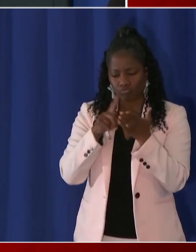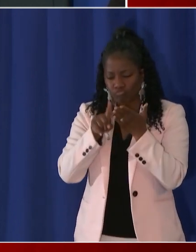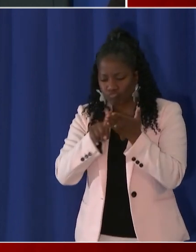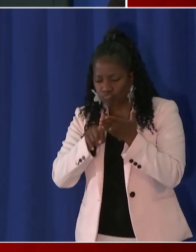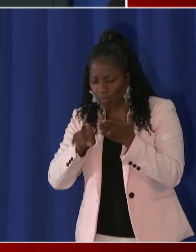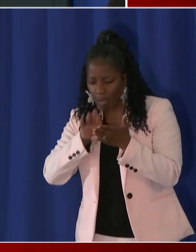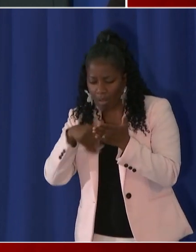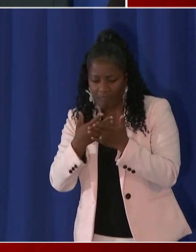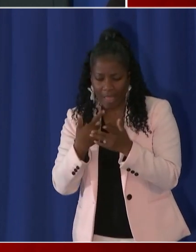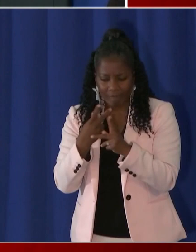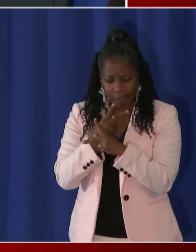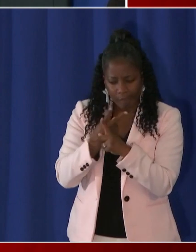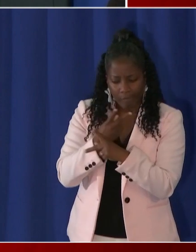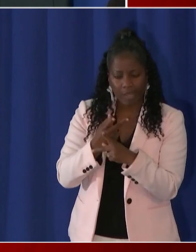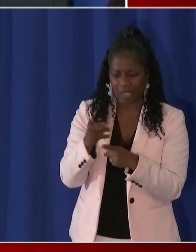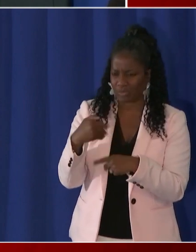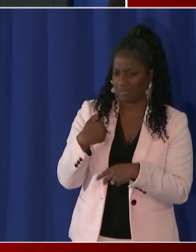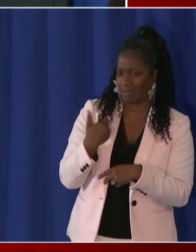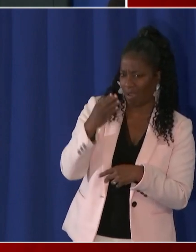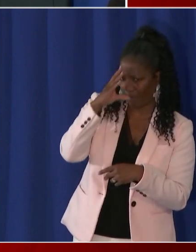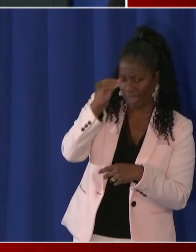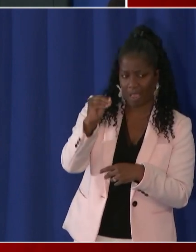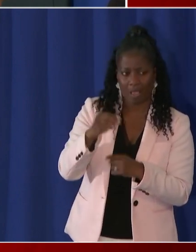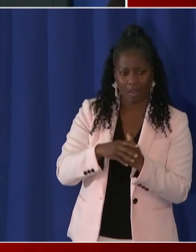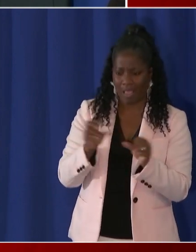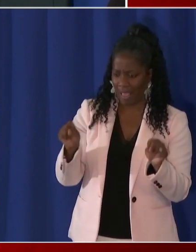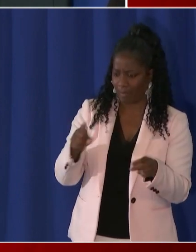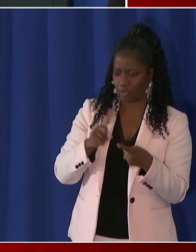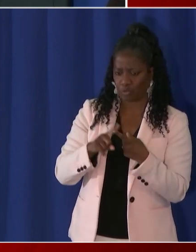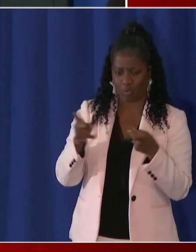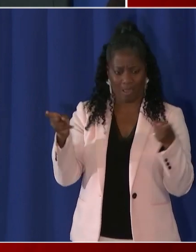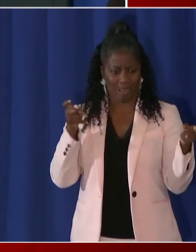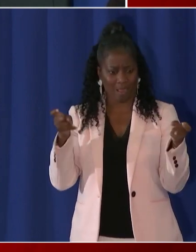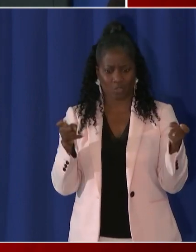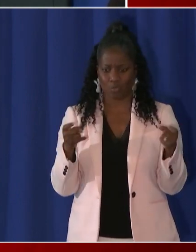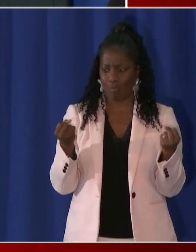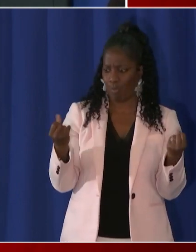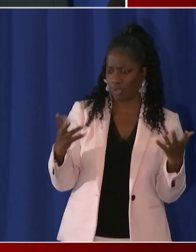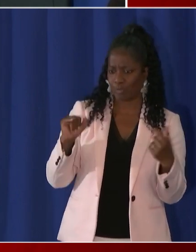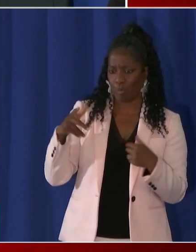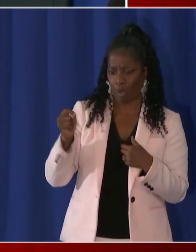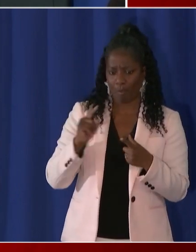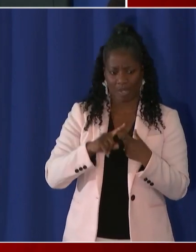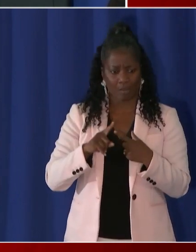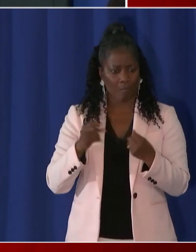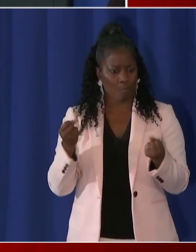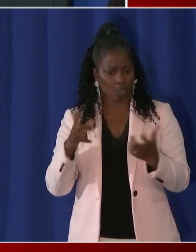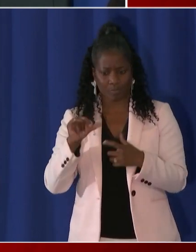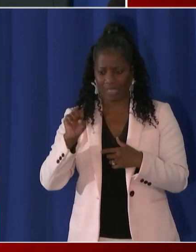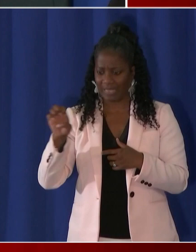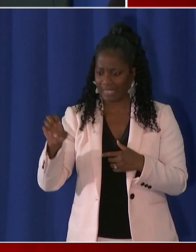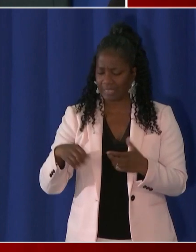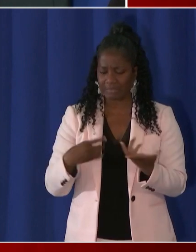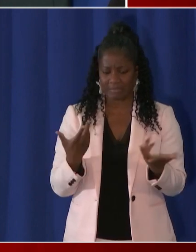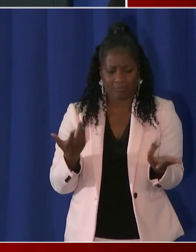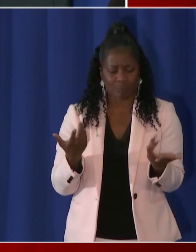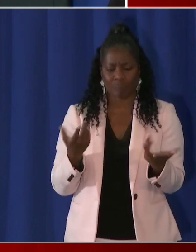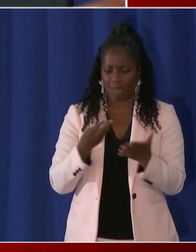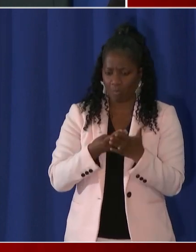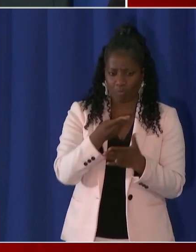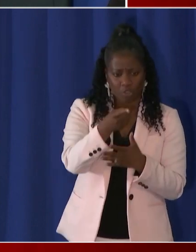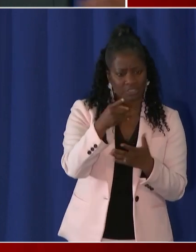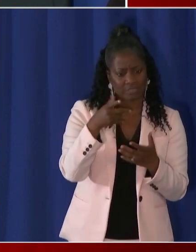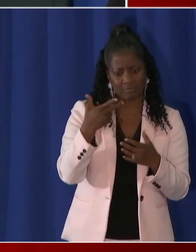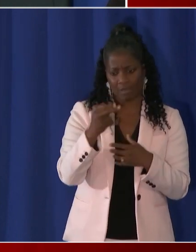just to see, how such a young man is able to, handle, multiple leases and do the things that he did. Purchase